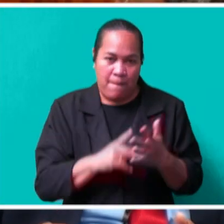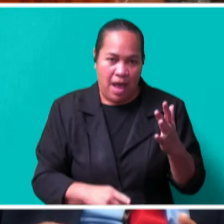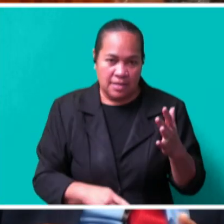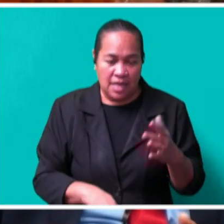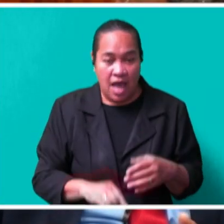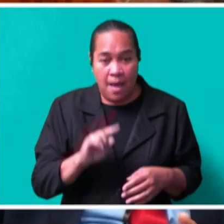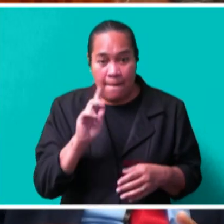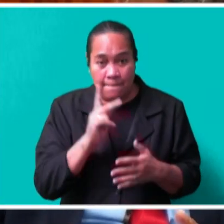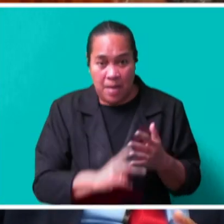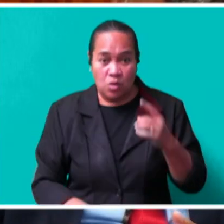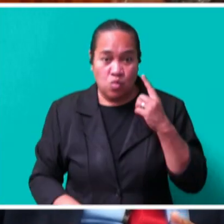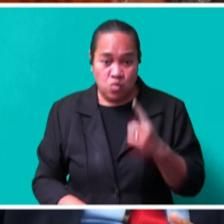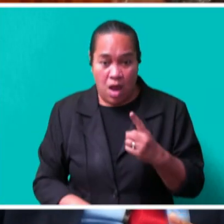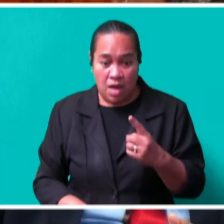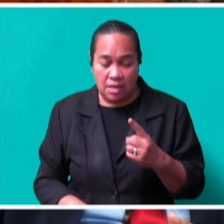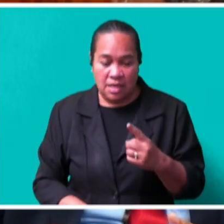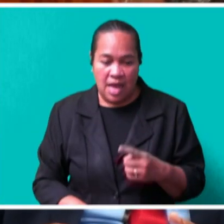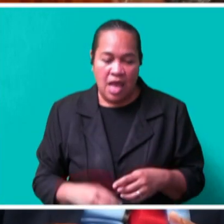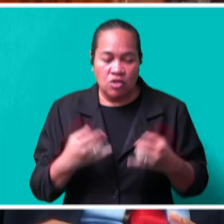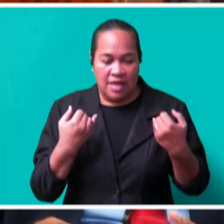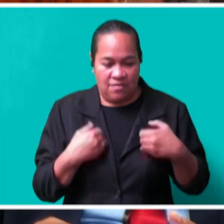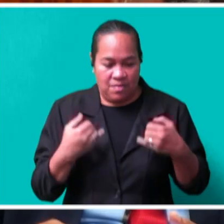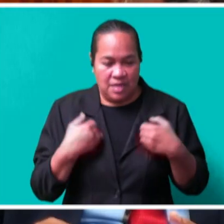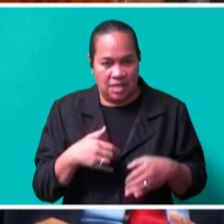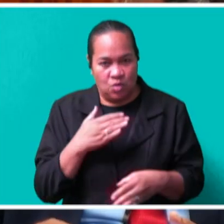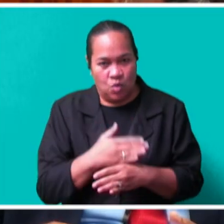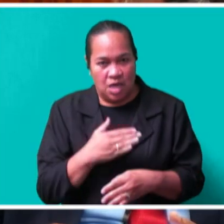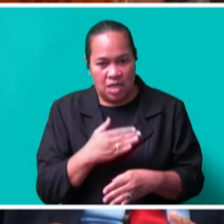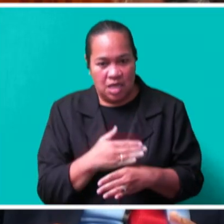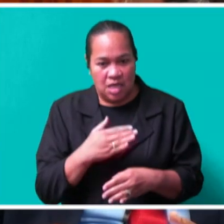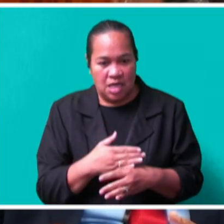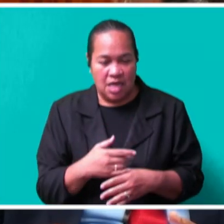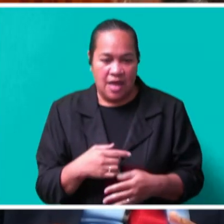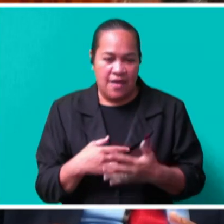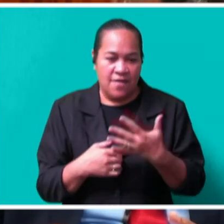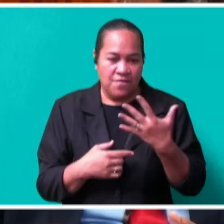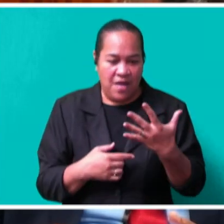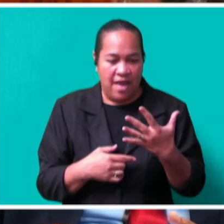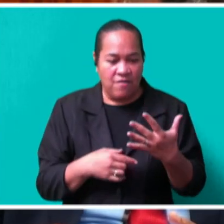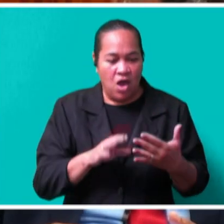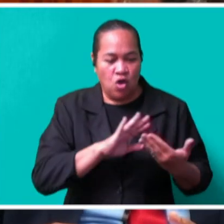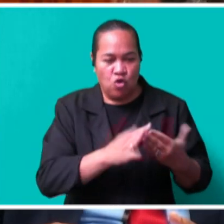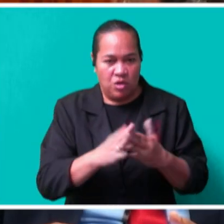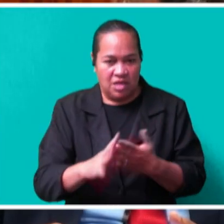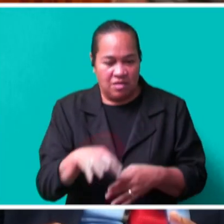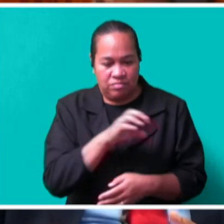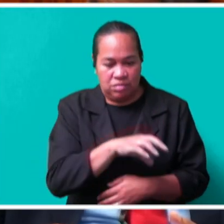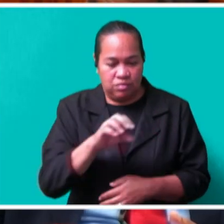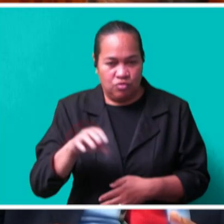1 involves the implementation of work in 5 coastal communities, each of